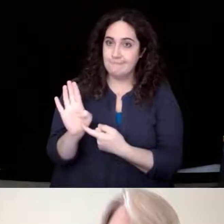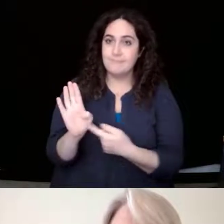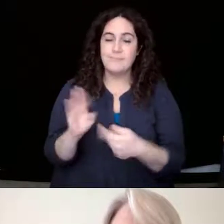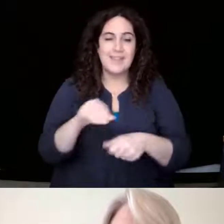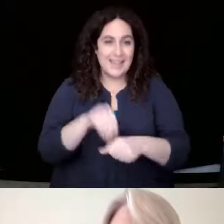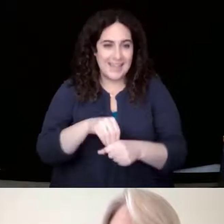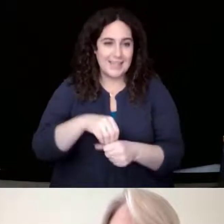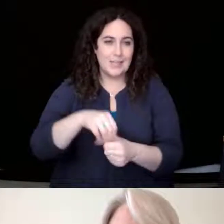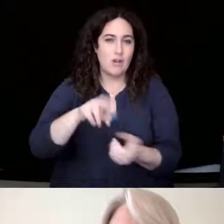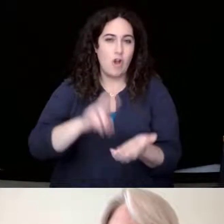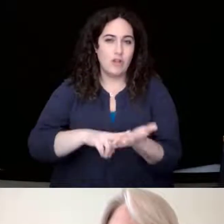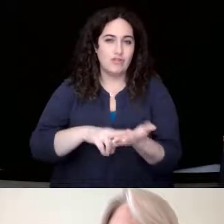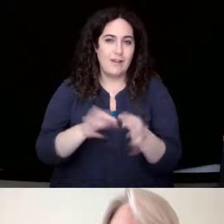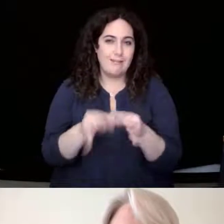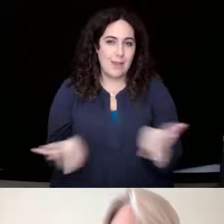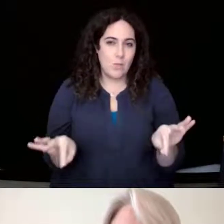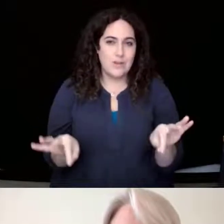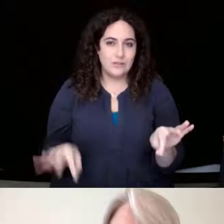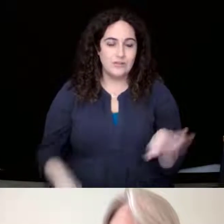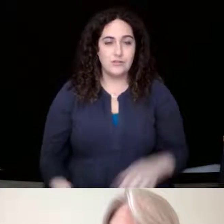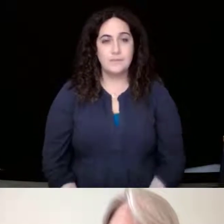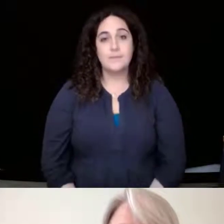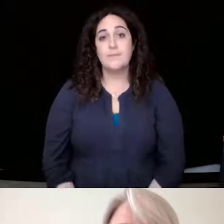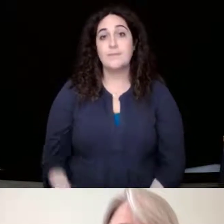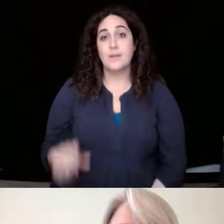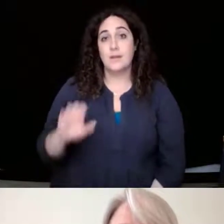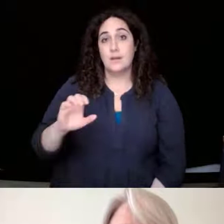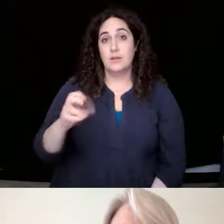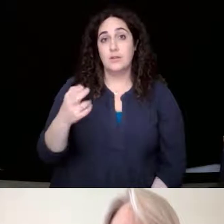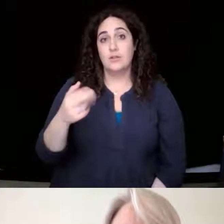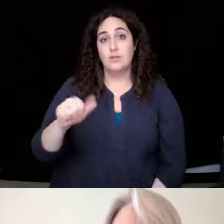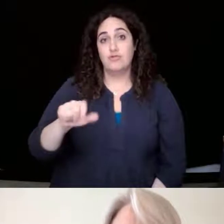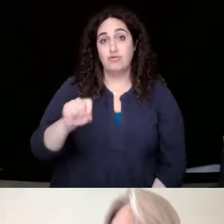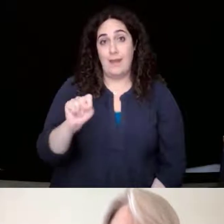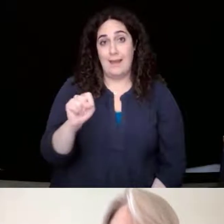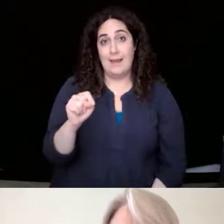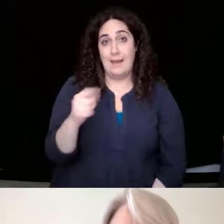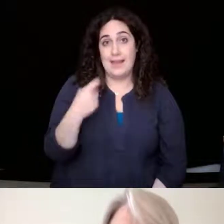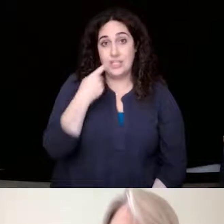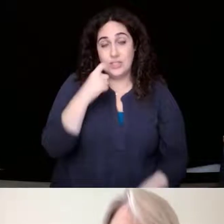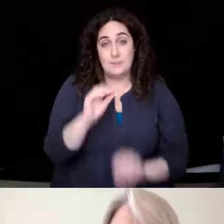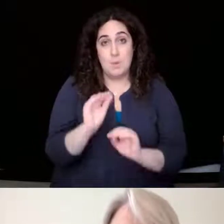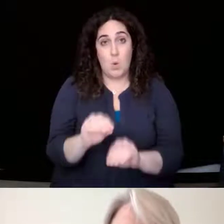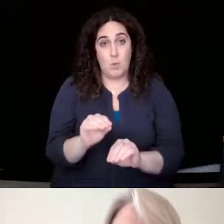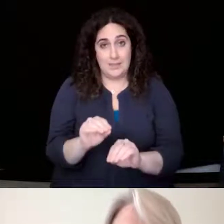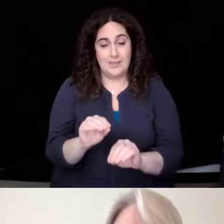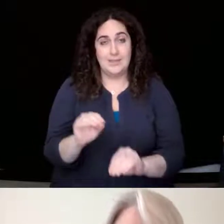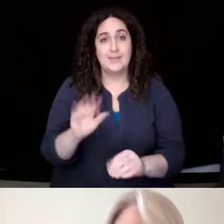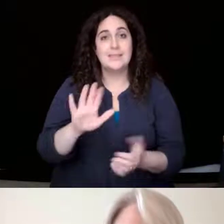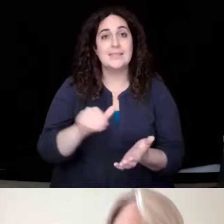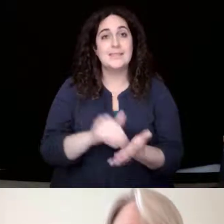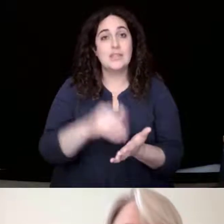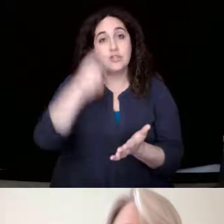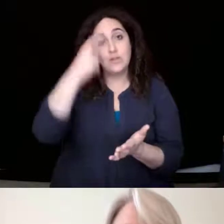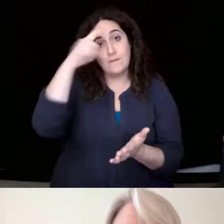what I've given in the chat right now is a link to the Center for Research Libraries model license. And if